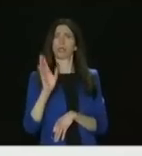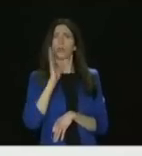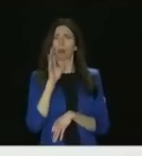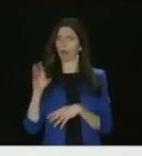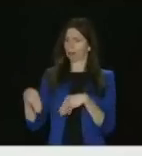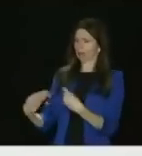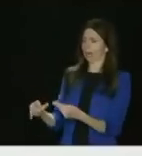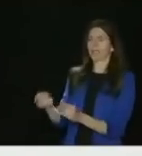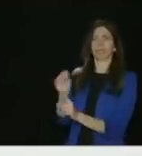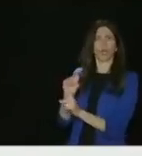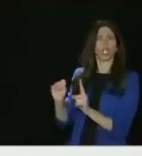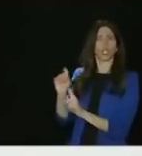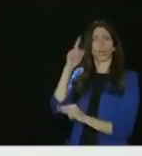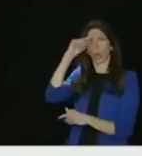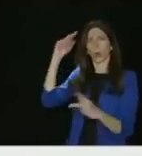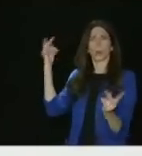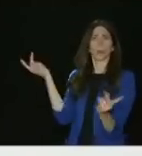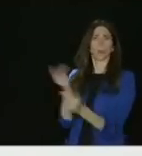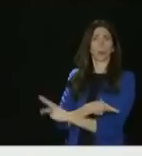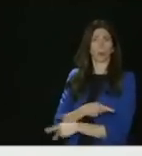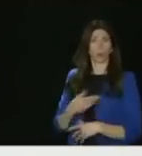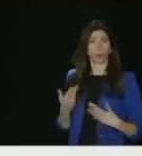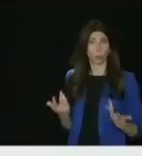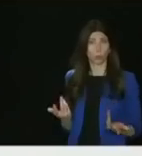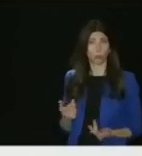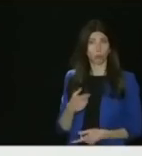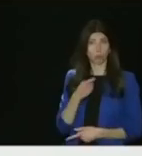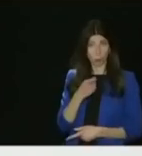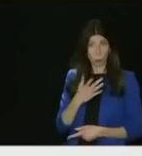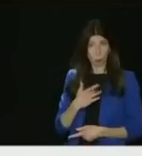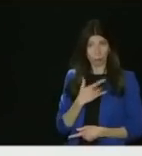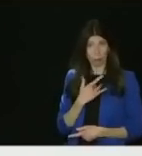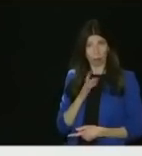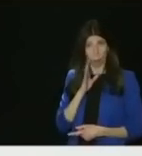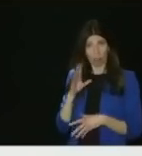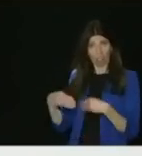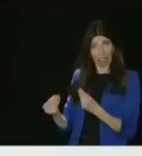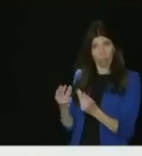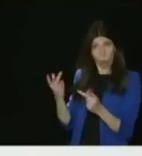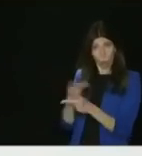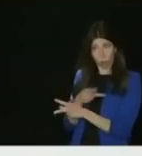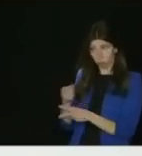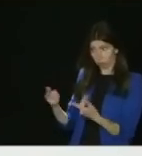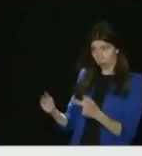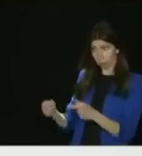lines. Do you think you're inflaming the situation even more by invoking this?